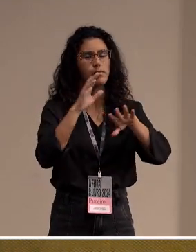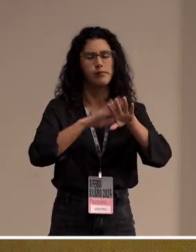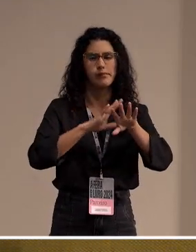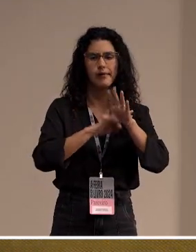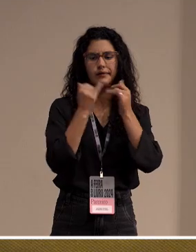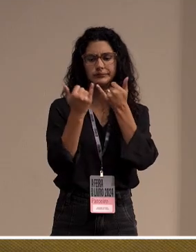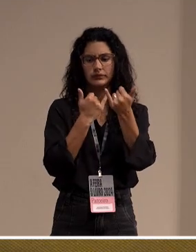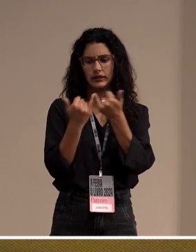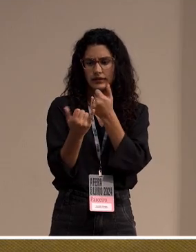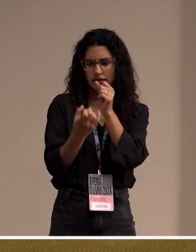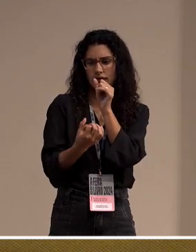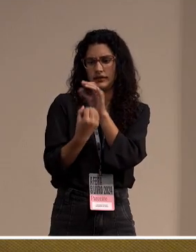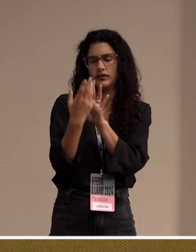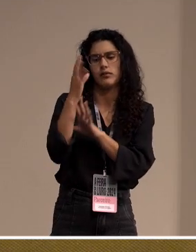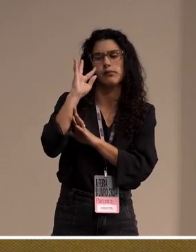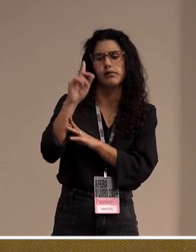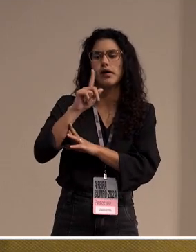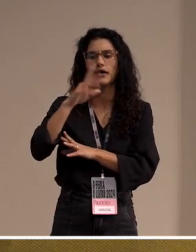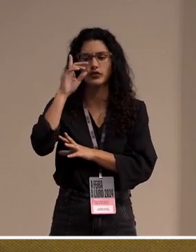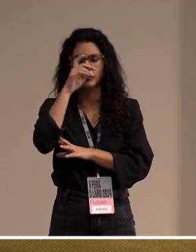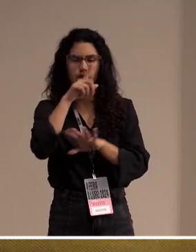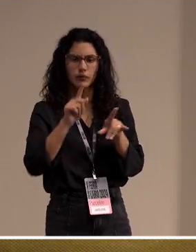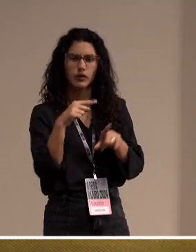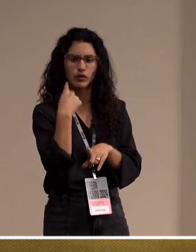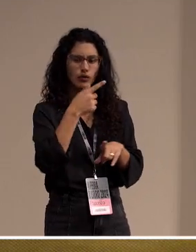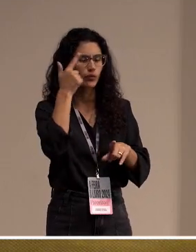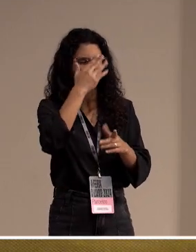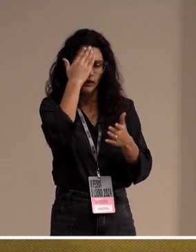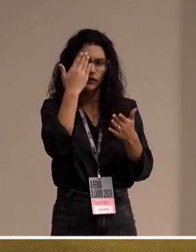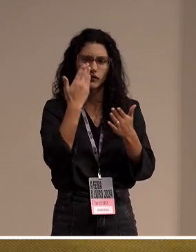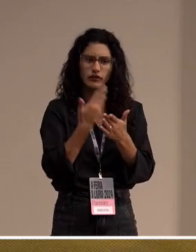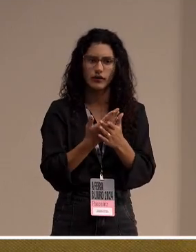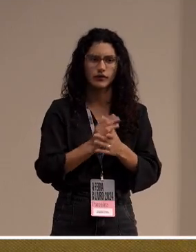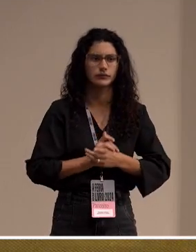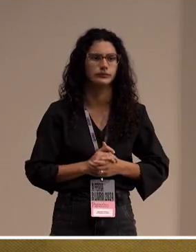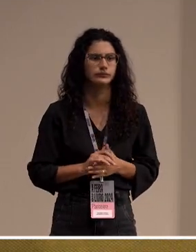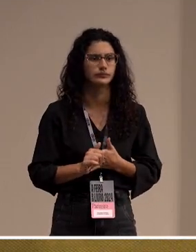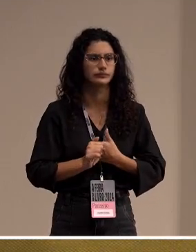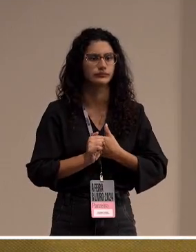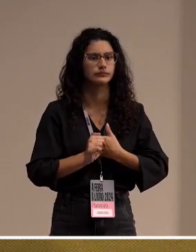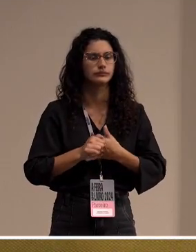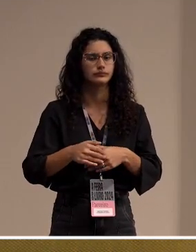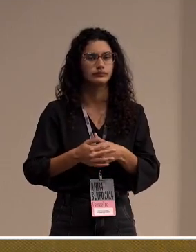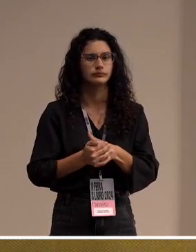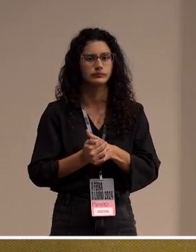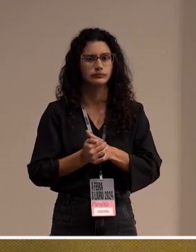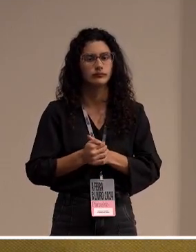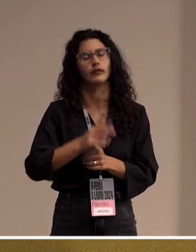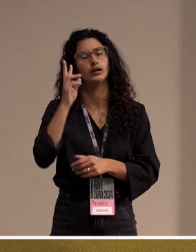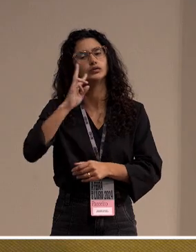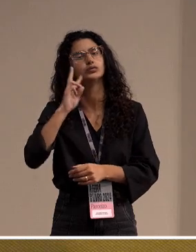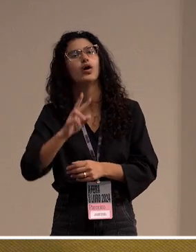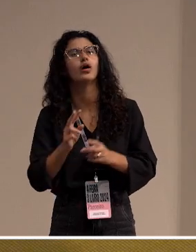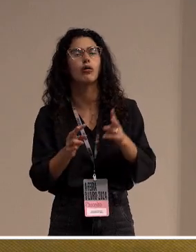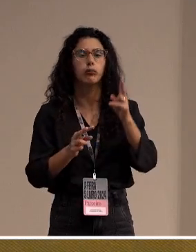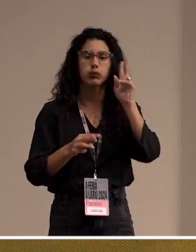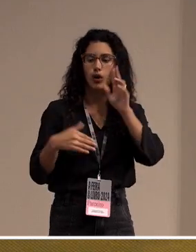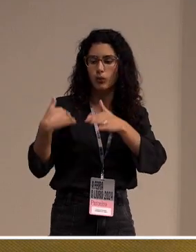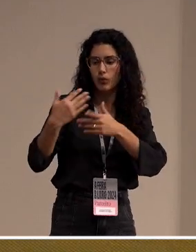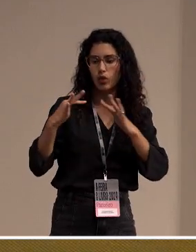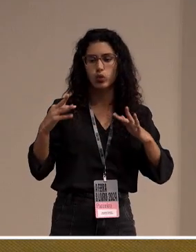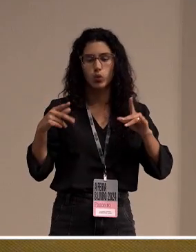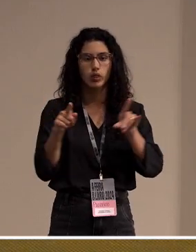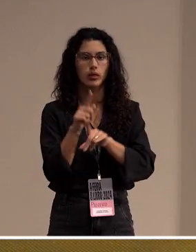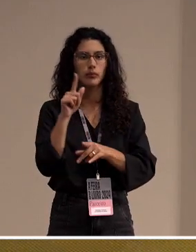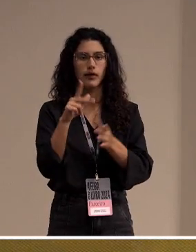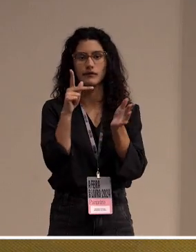They're hard to believe. Story after story, they're all true. She actually did those things.